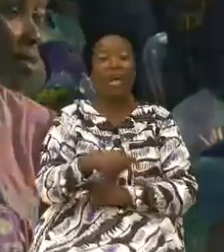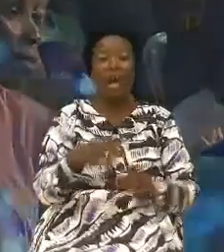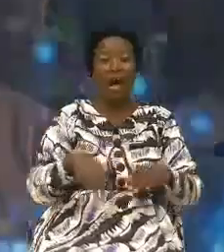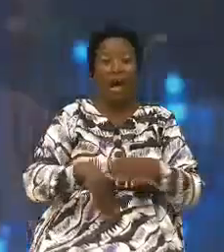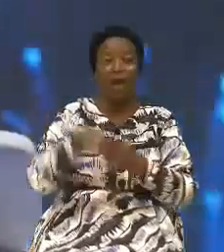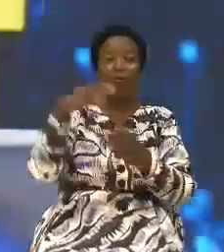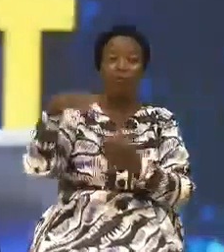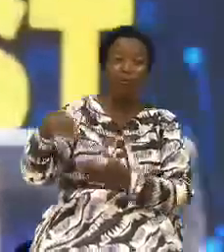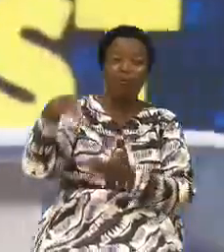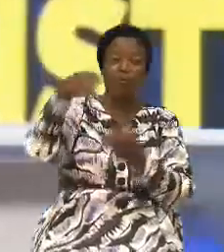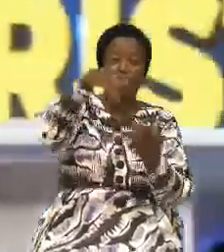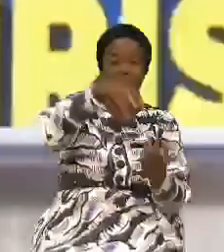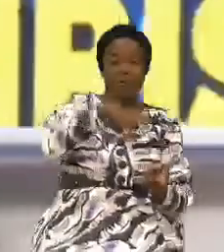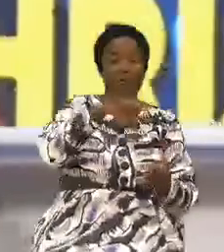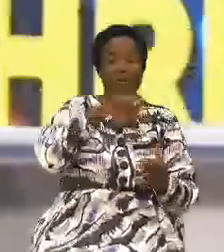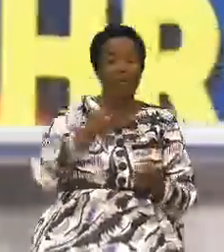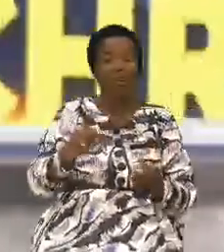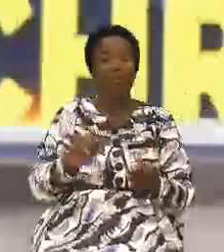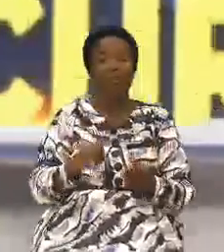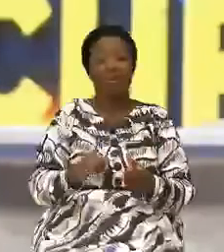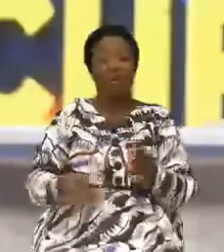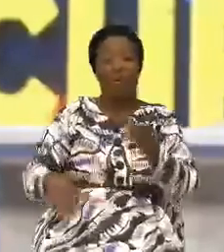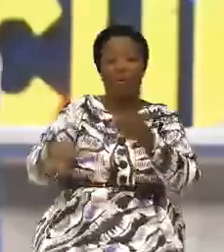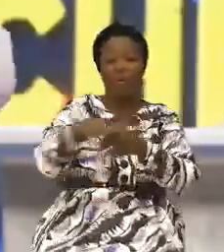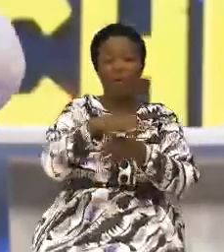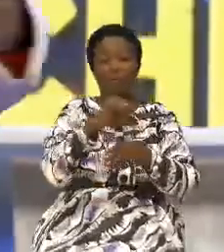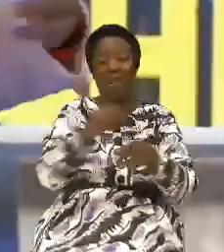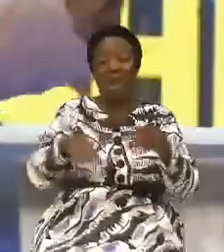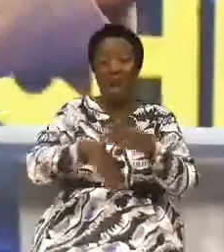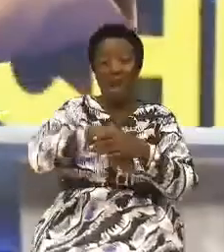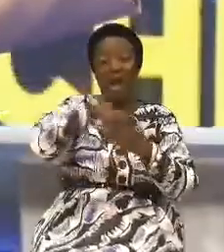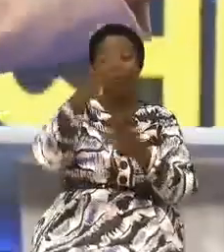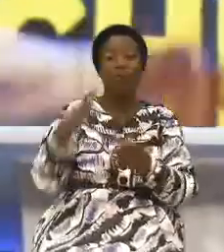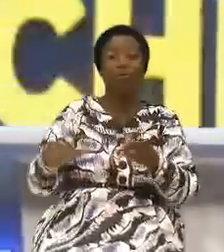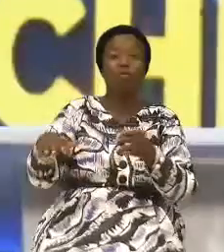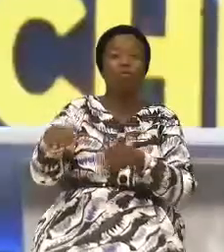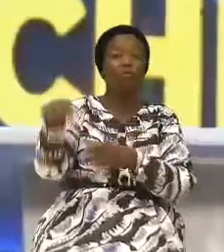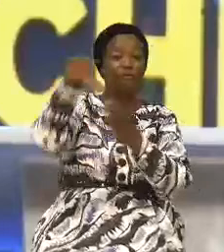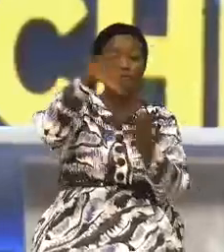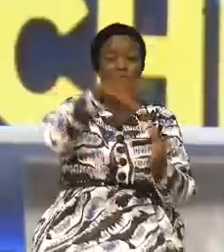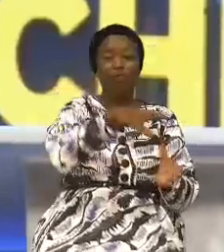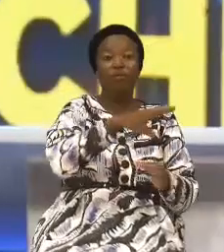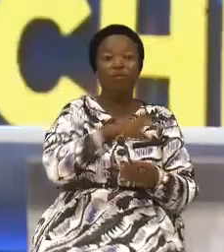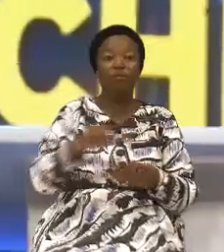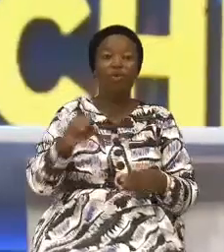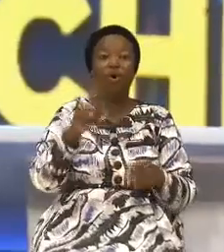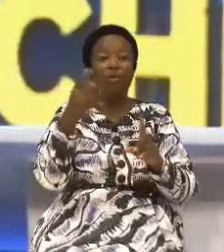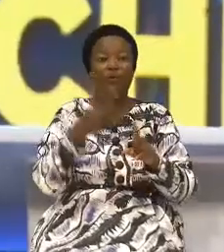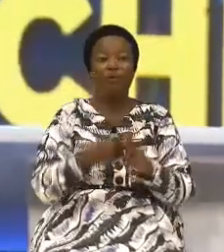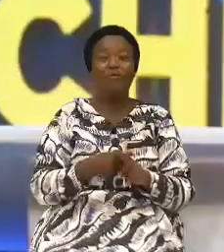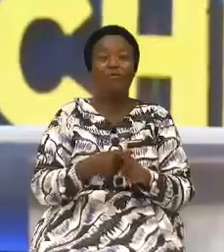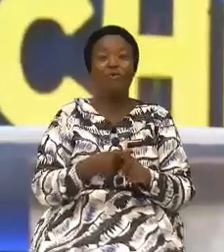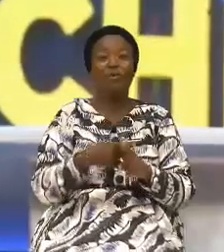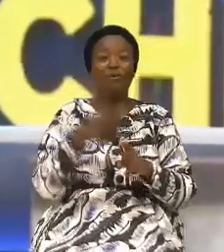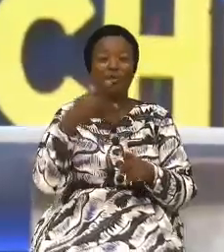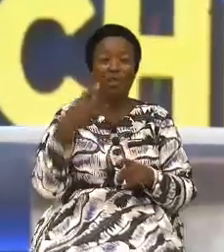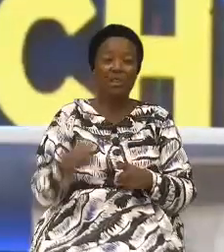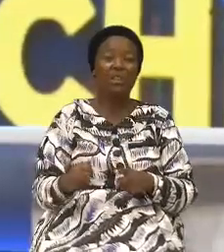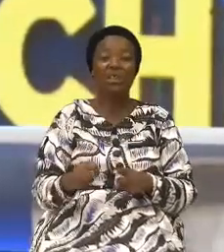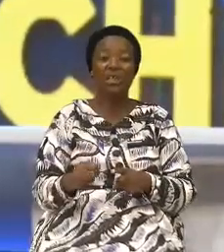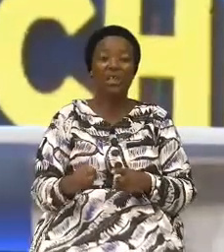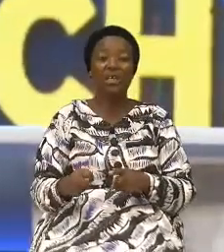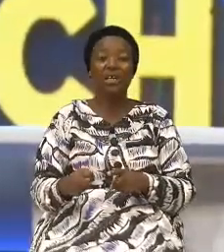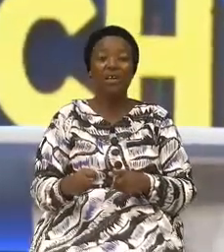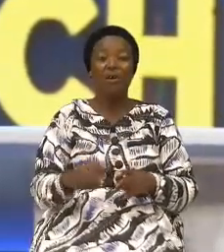Outpouring, overflow, outflow from the omnipotent. We're looking at